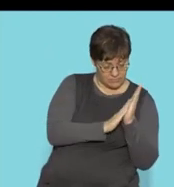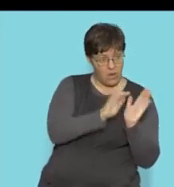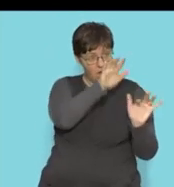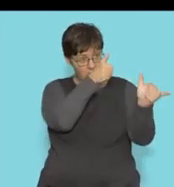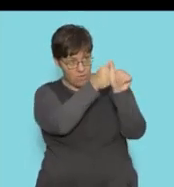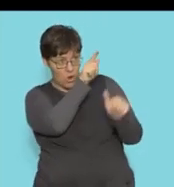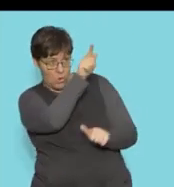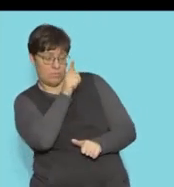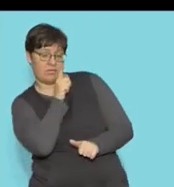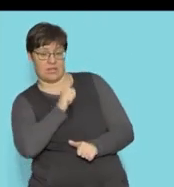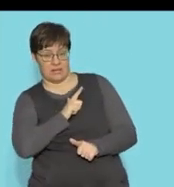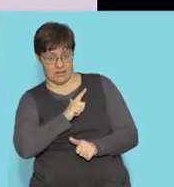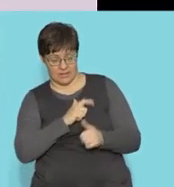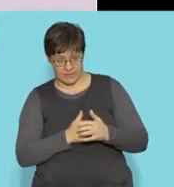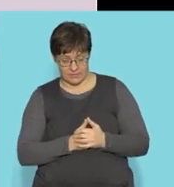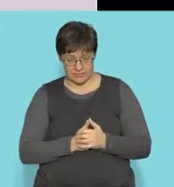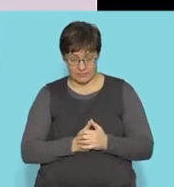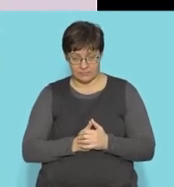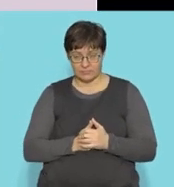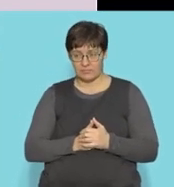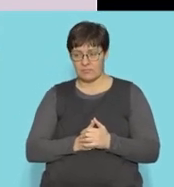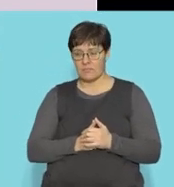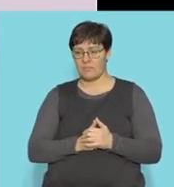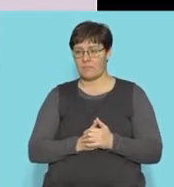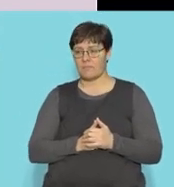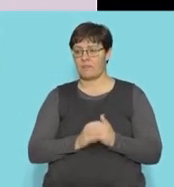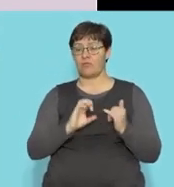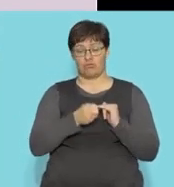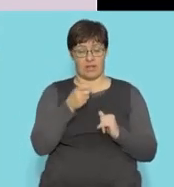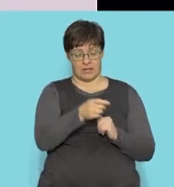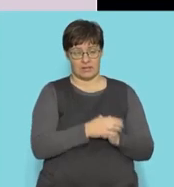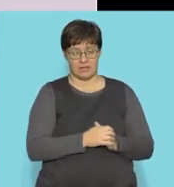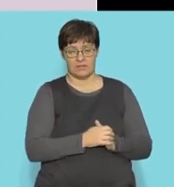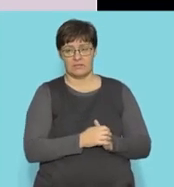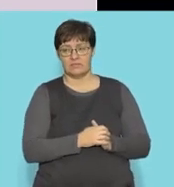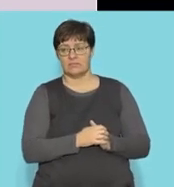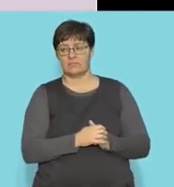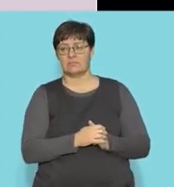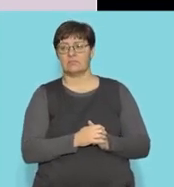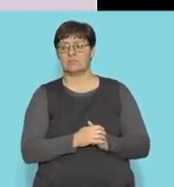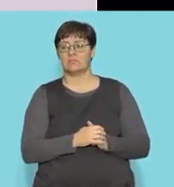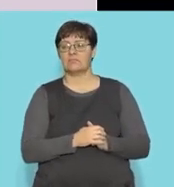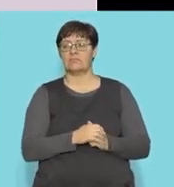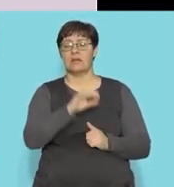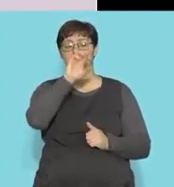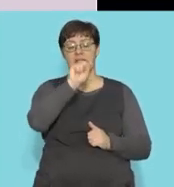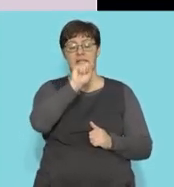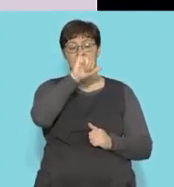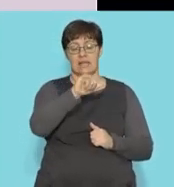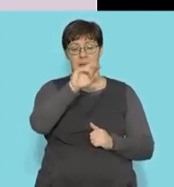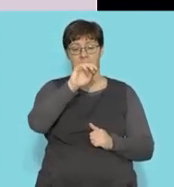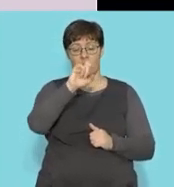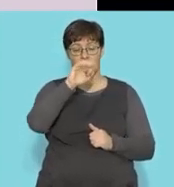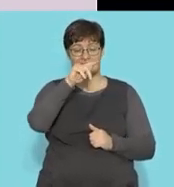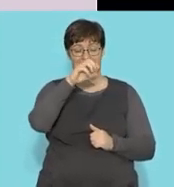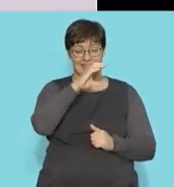down as you have been told in the instructions. So let's try these. A symbiotic